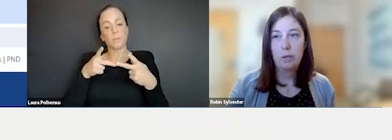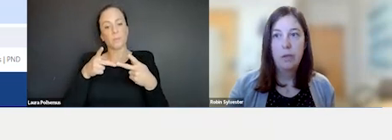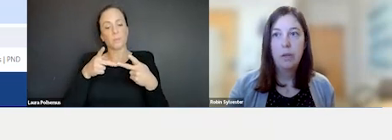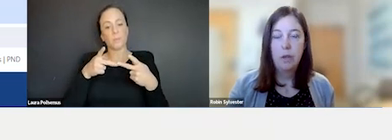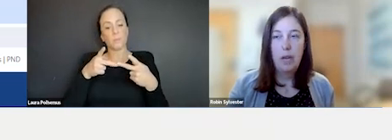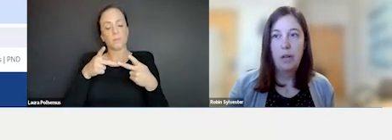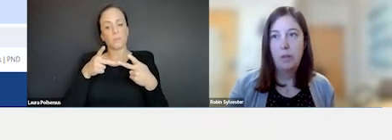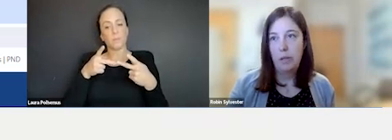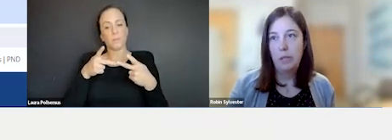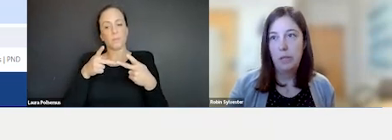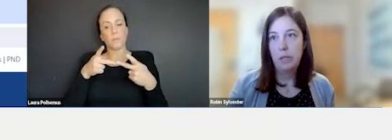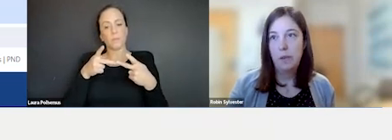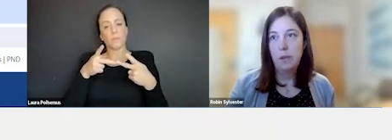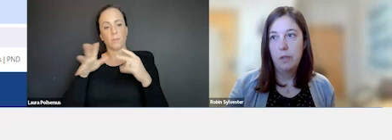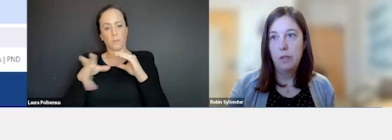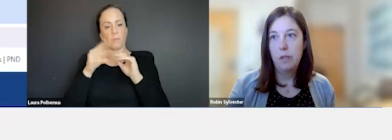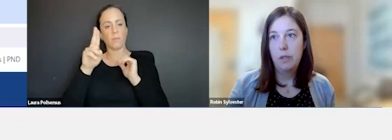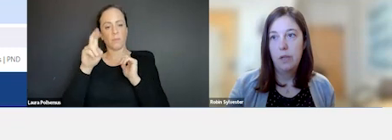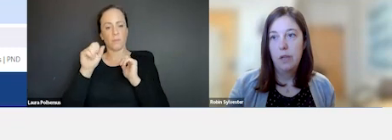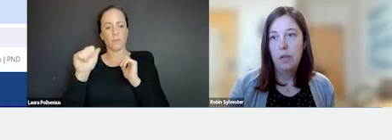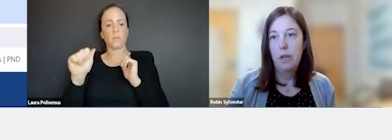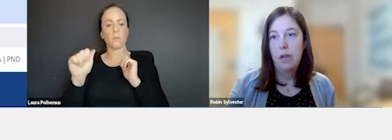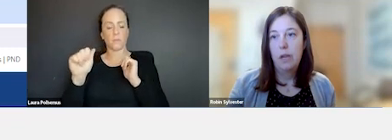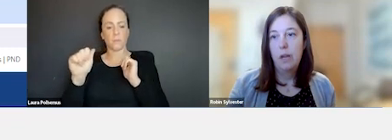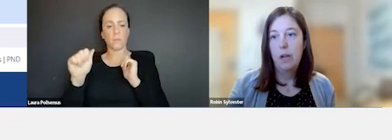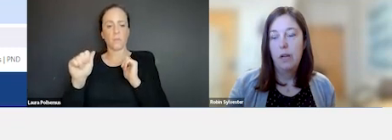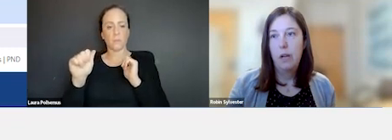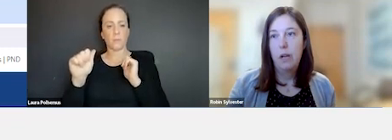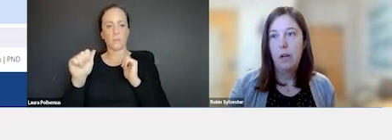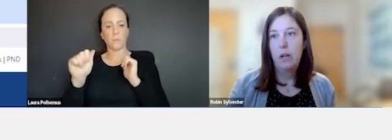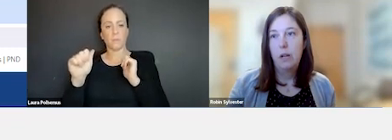I'm going to add United States first.